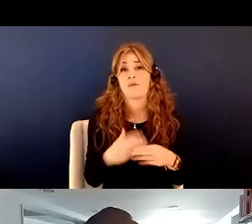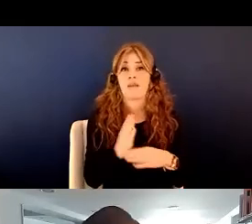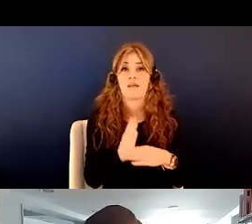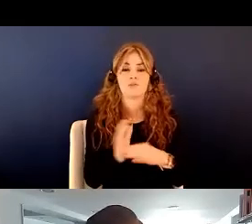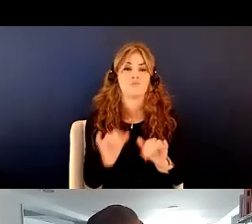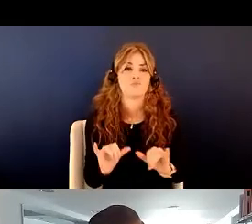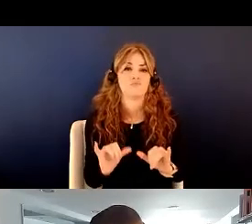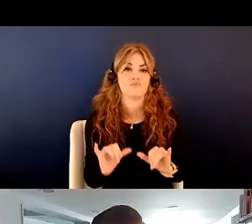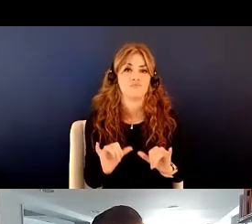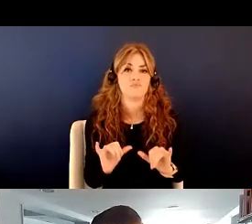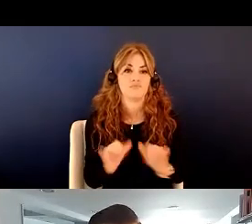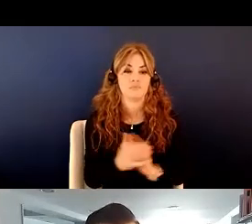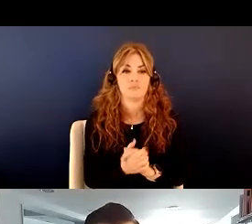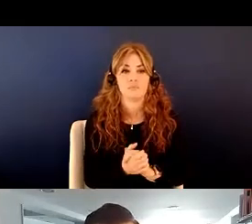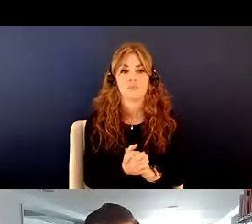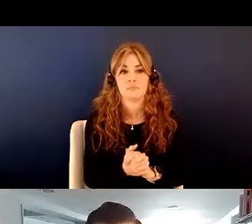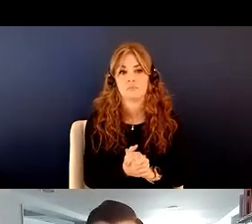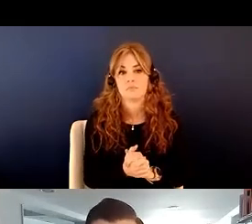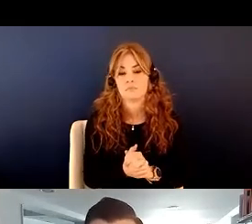same.